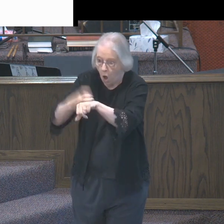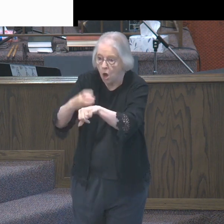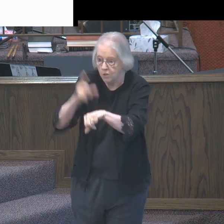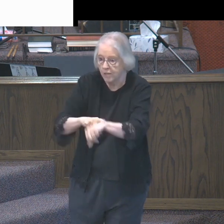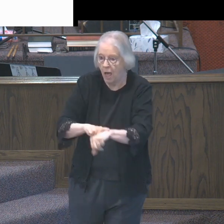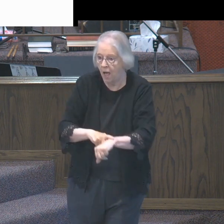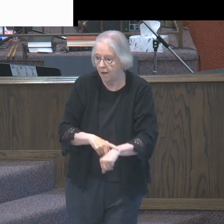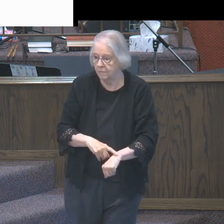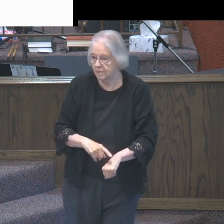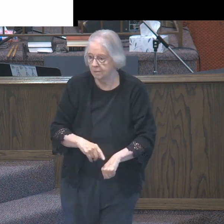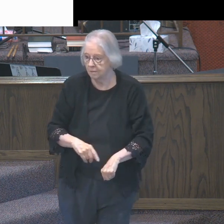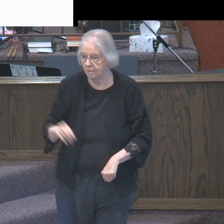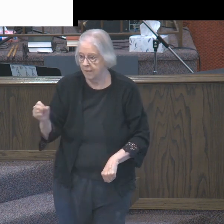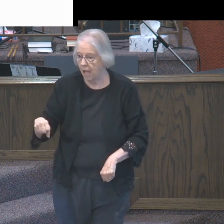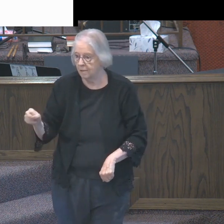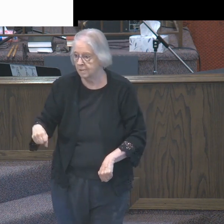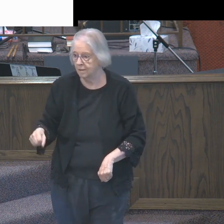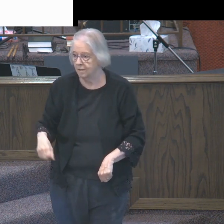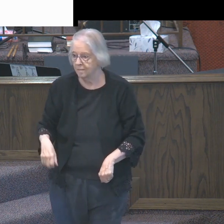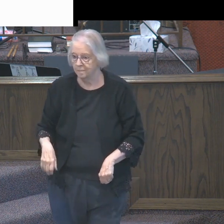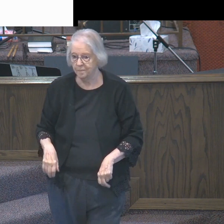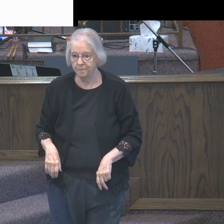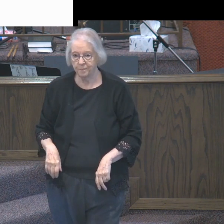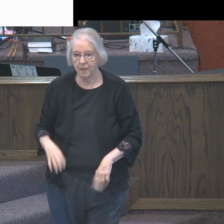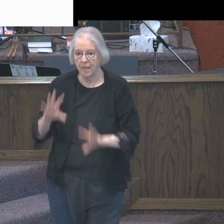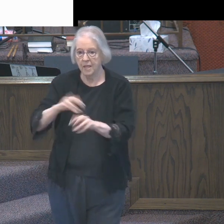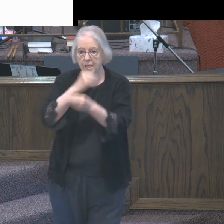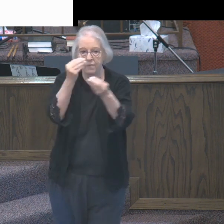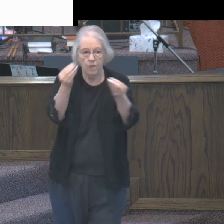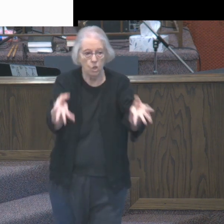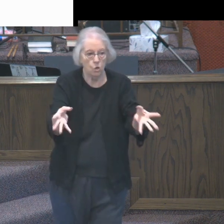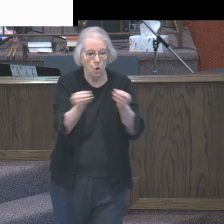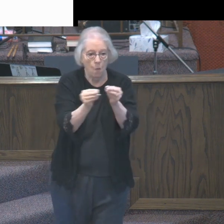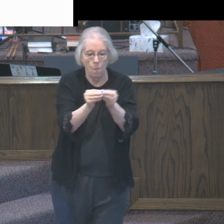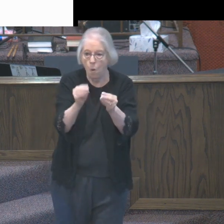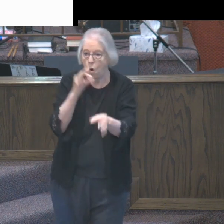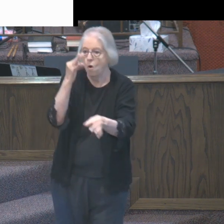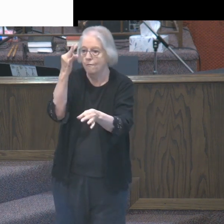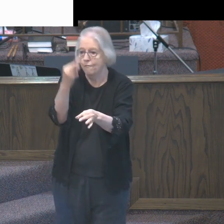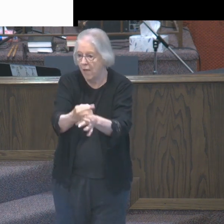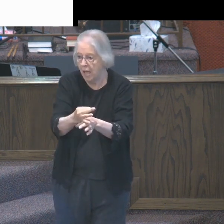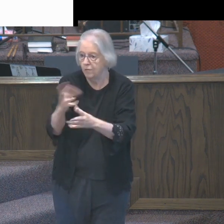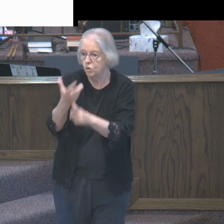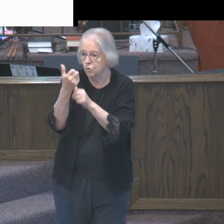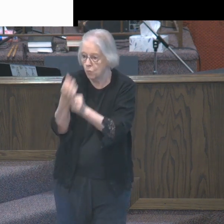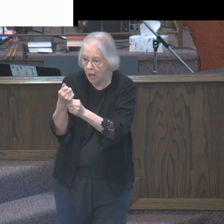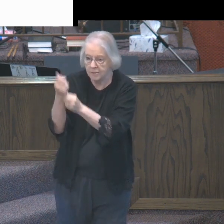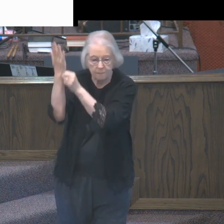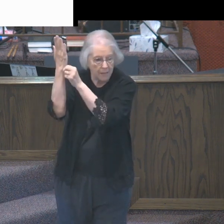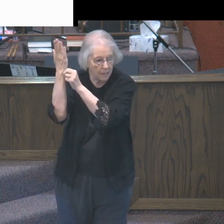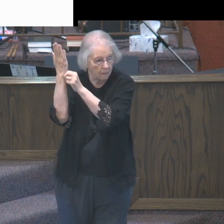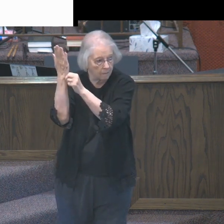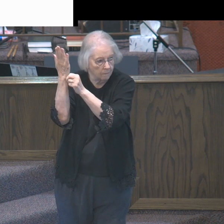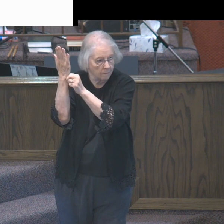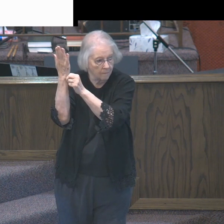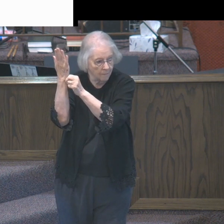maturing your faith, strengthening your faith, so that you know who I am